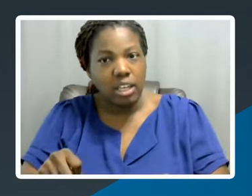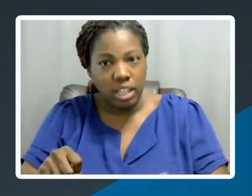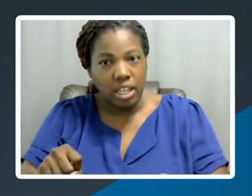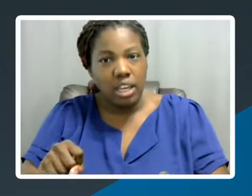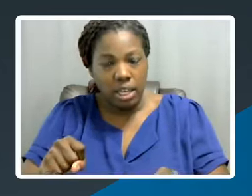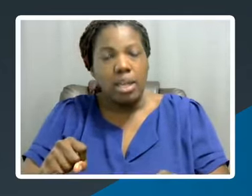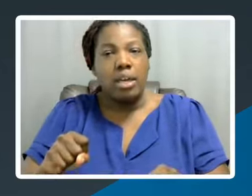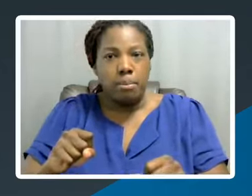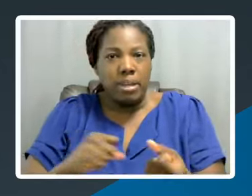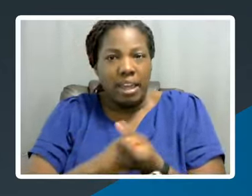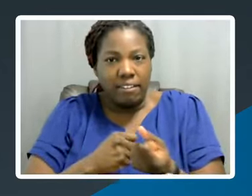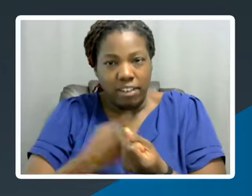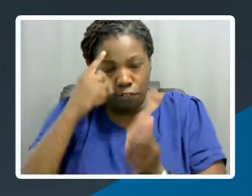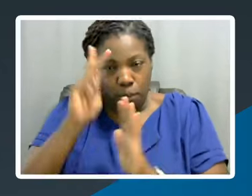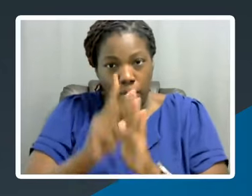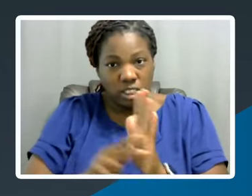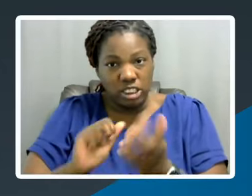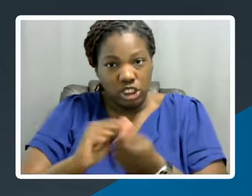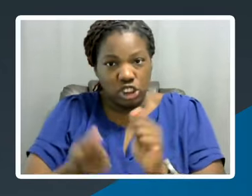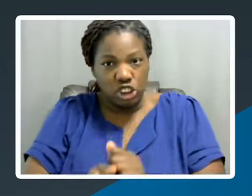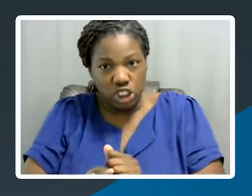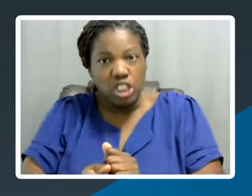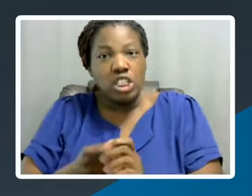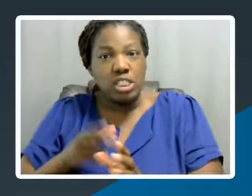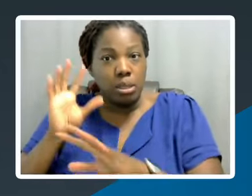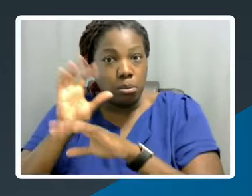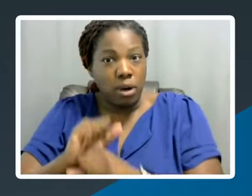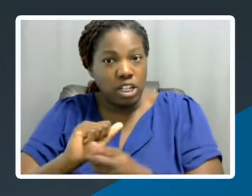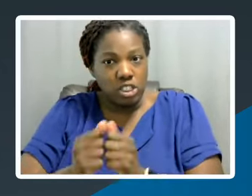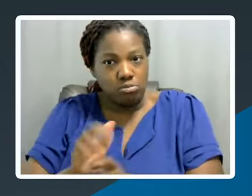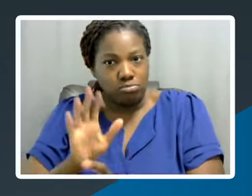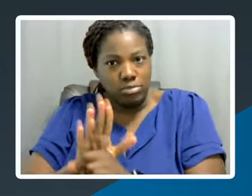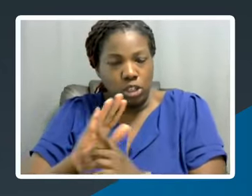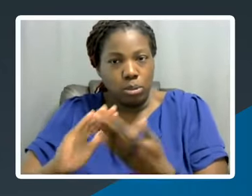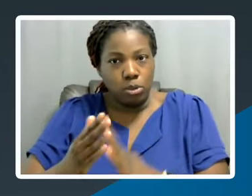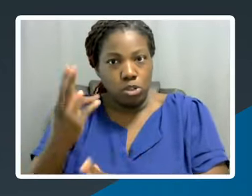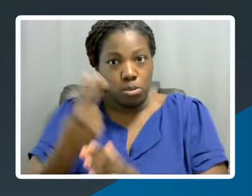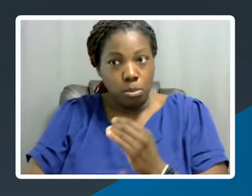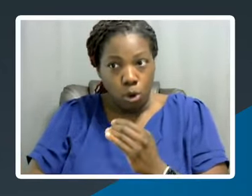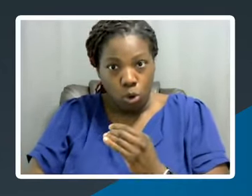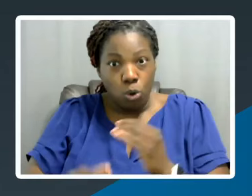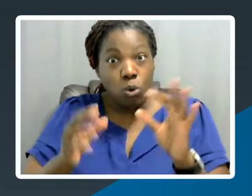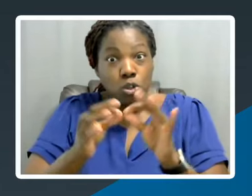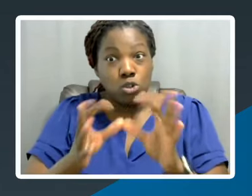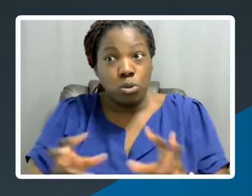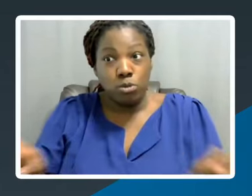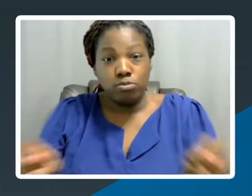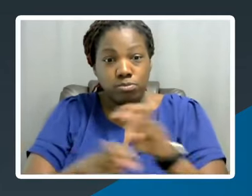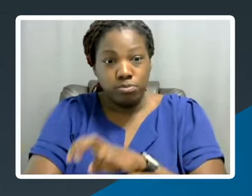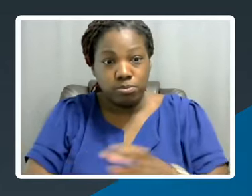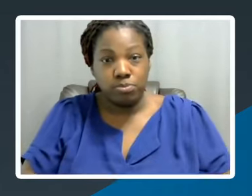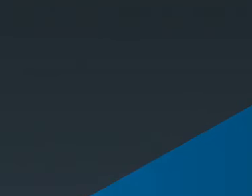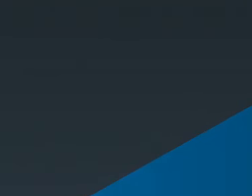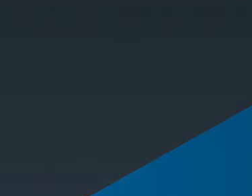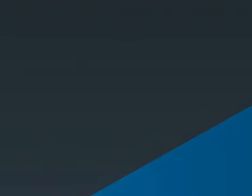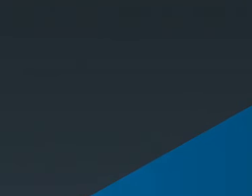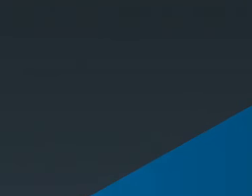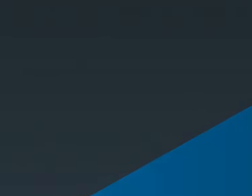changes and practice changes in their own communities. Tomorrow, we will have the opportunity